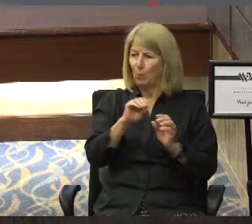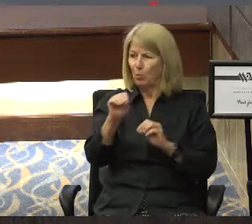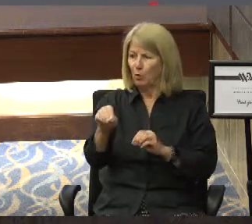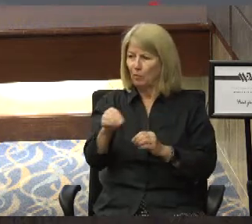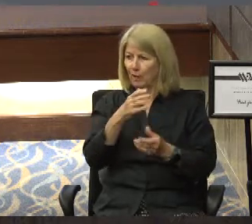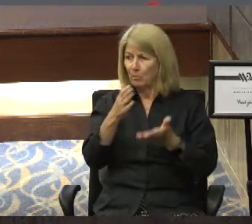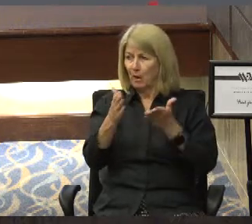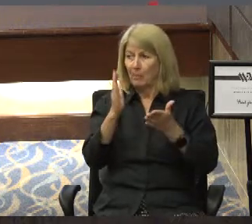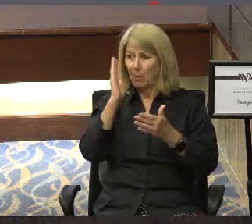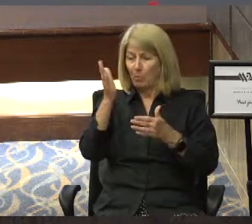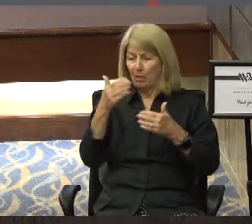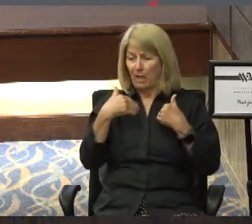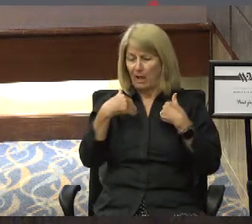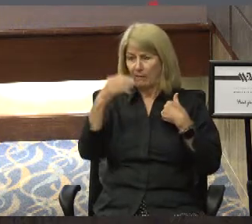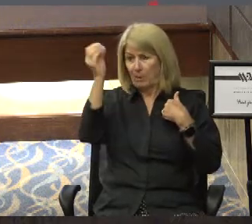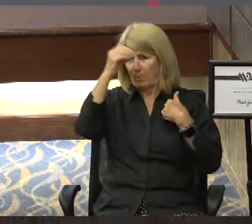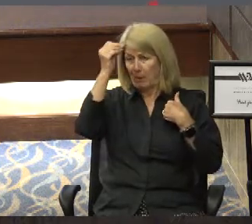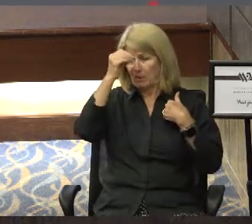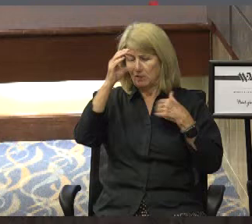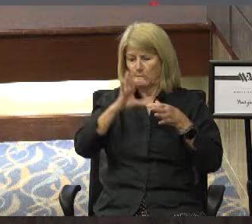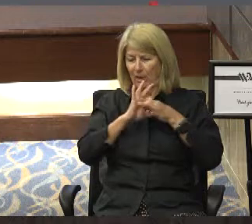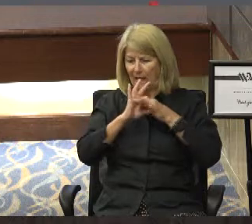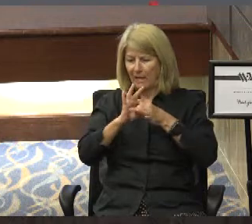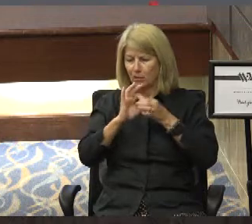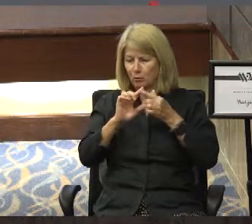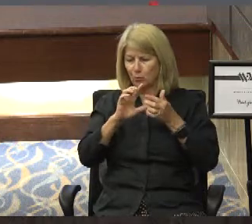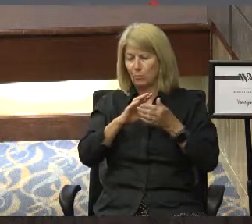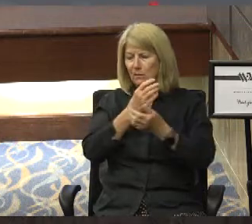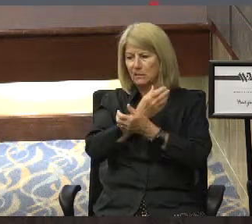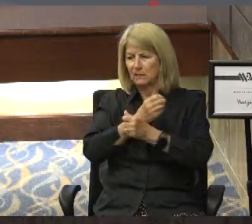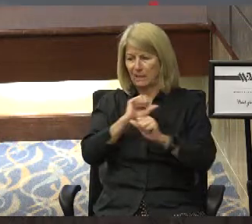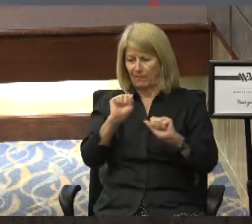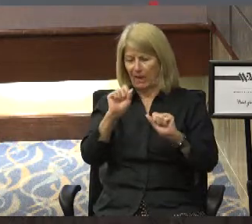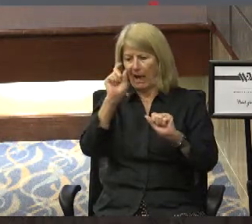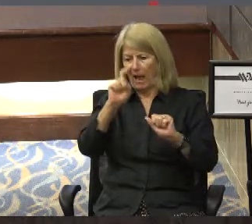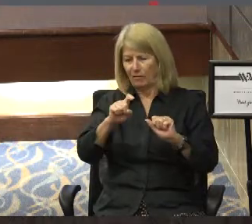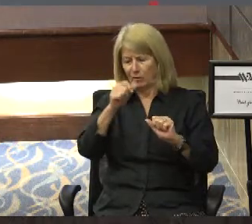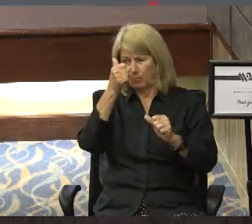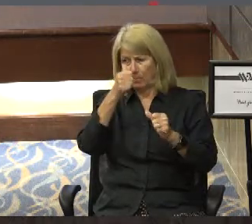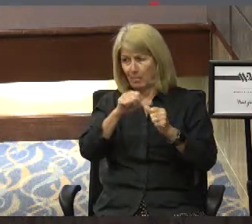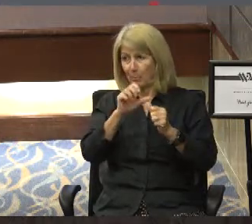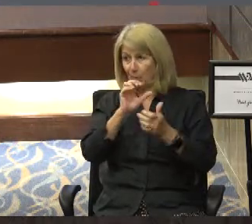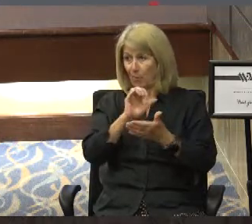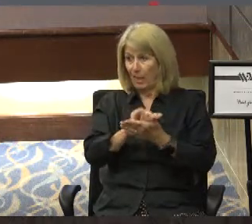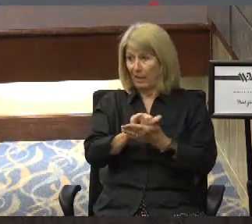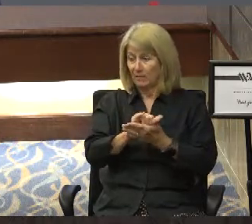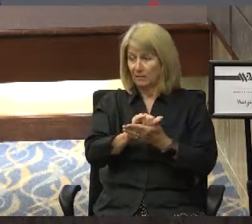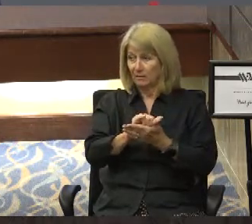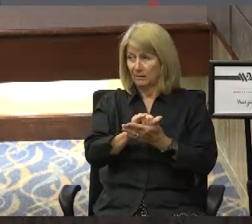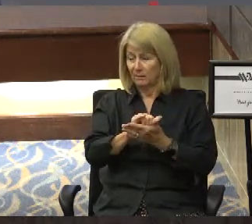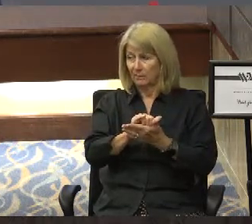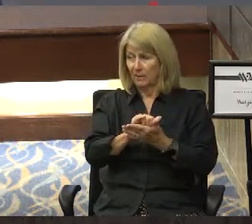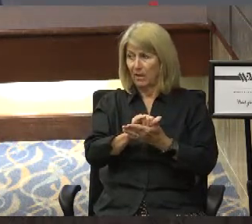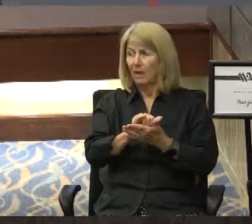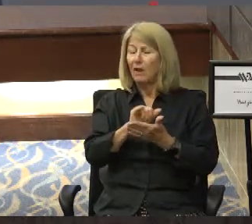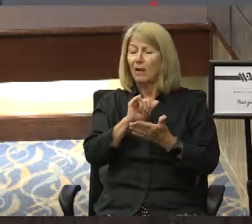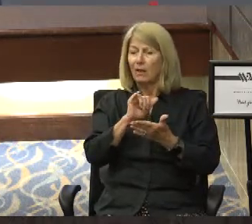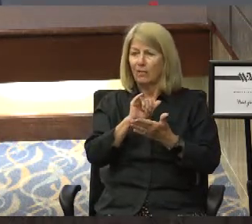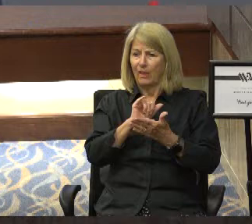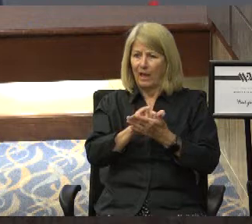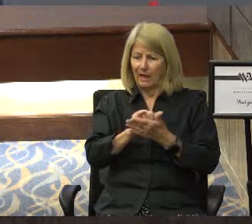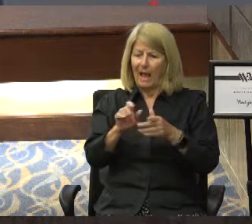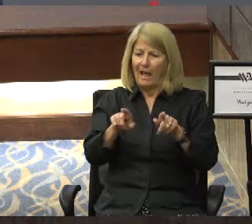some opinions related to safety that I think we need to be mindful of. So I think as written, it gives us still the option to go 12th